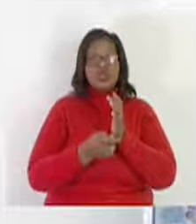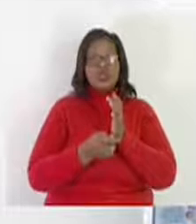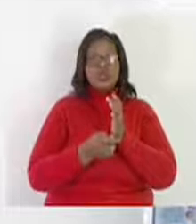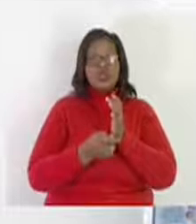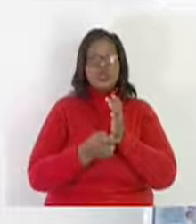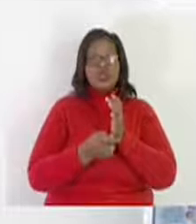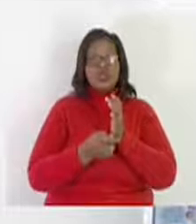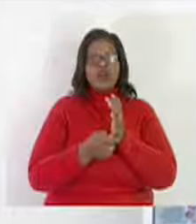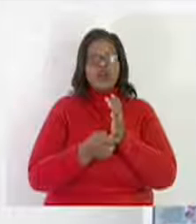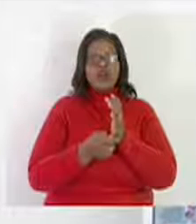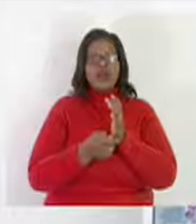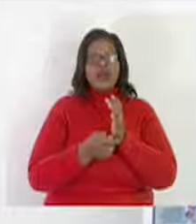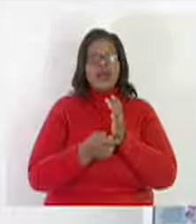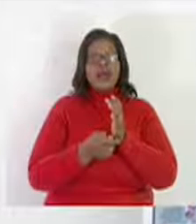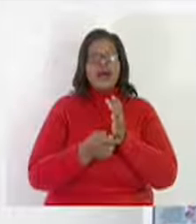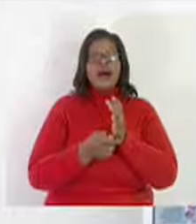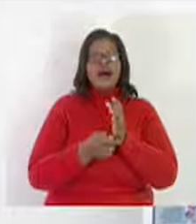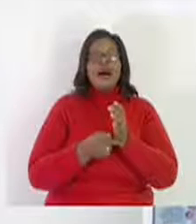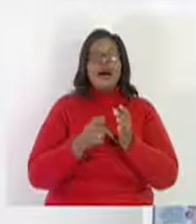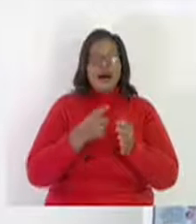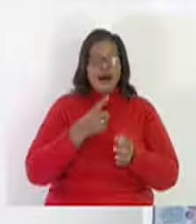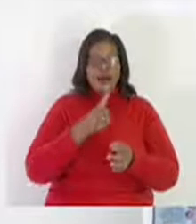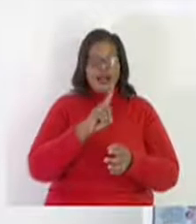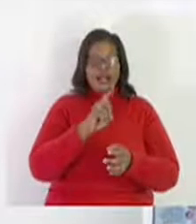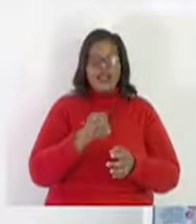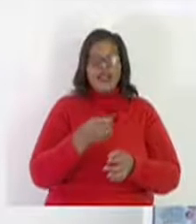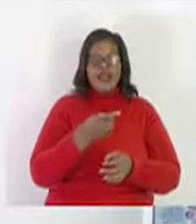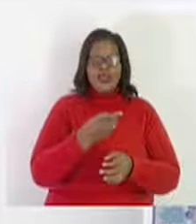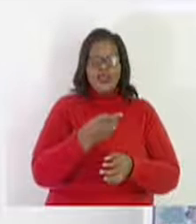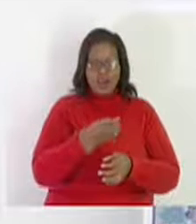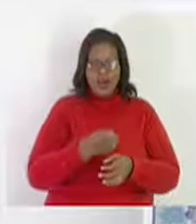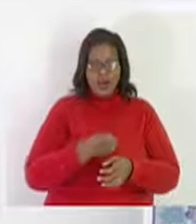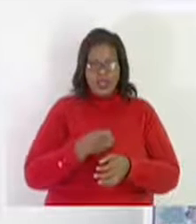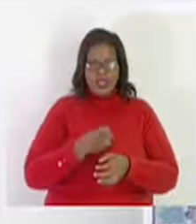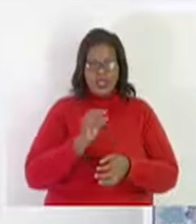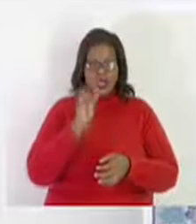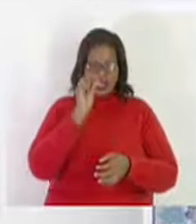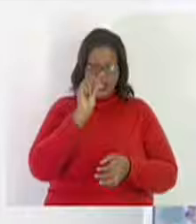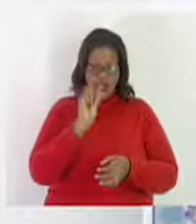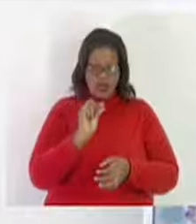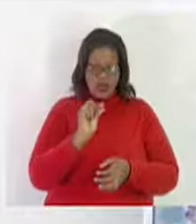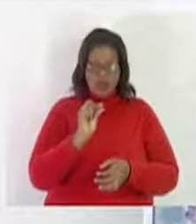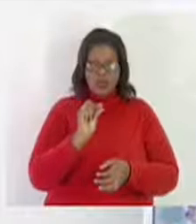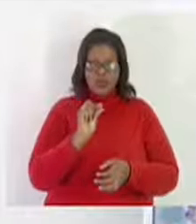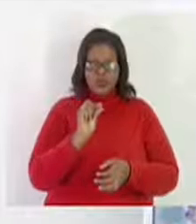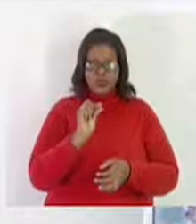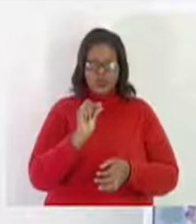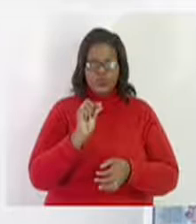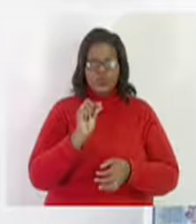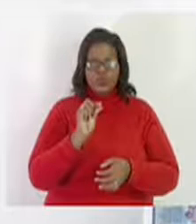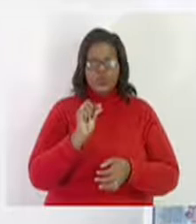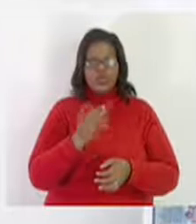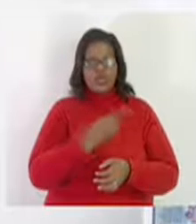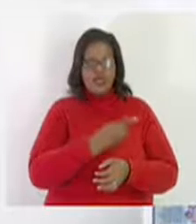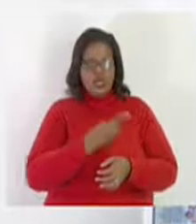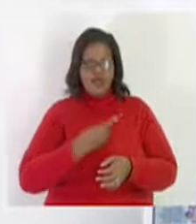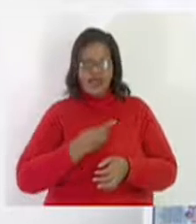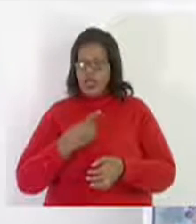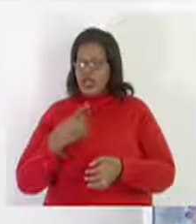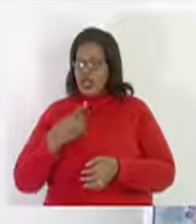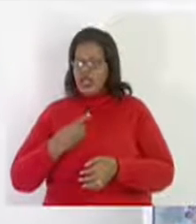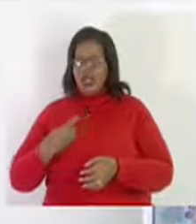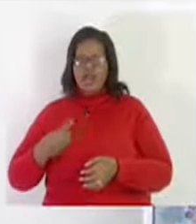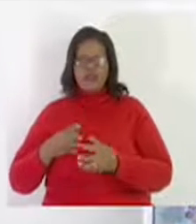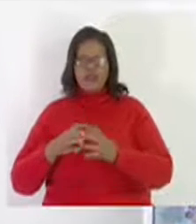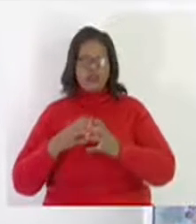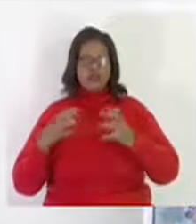that this number, 10,000, is smaller than 11,000 and 11,000. So in